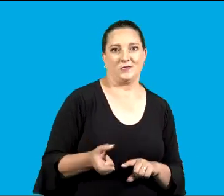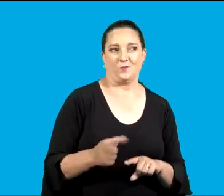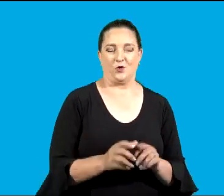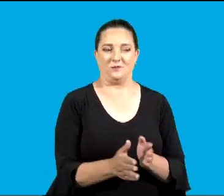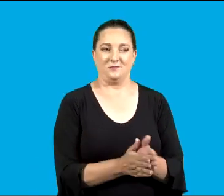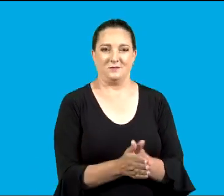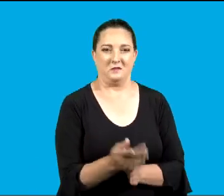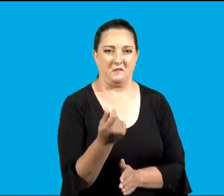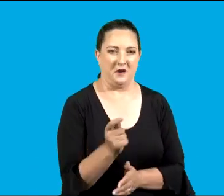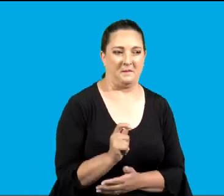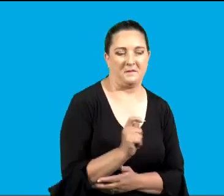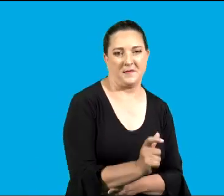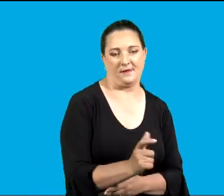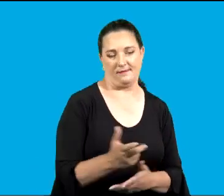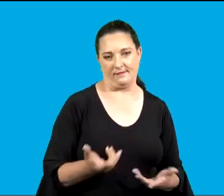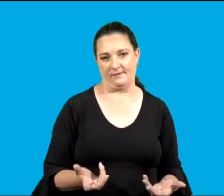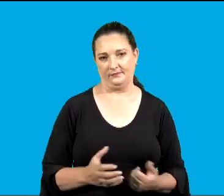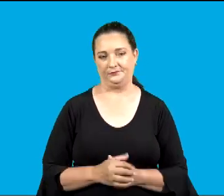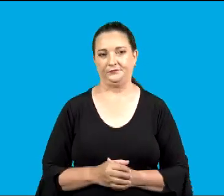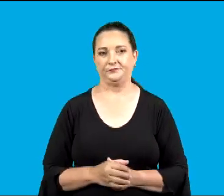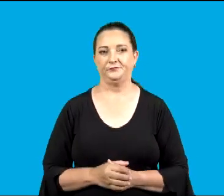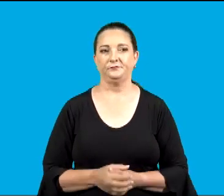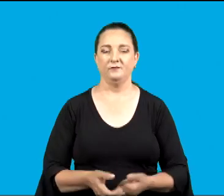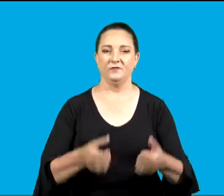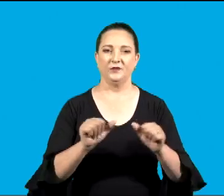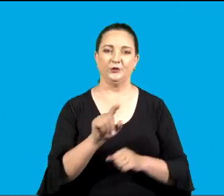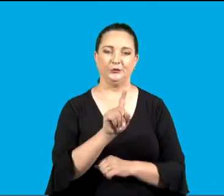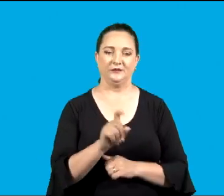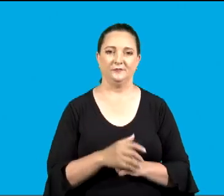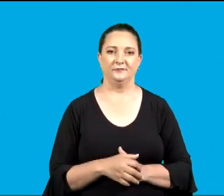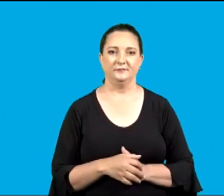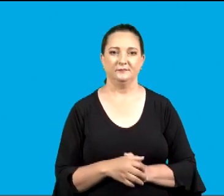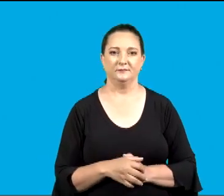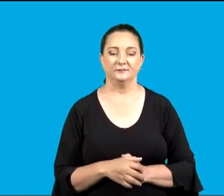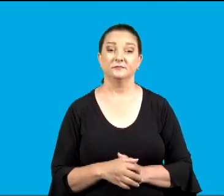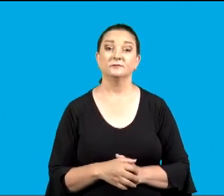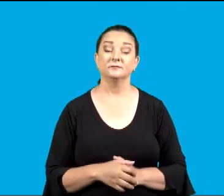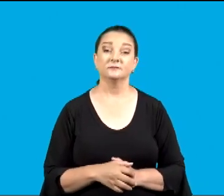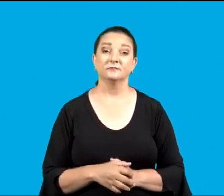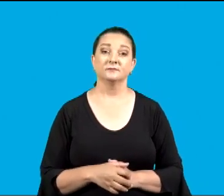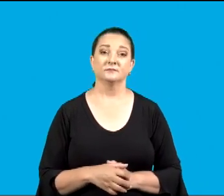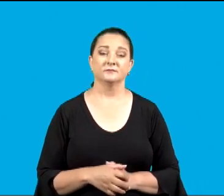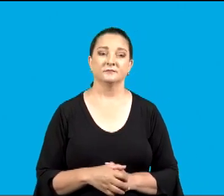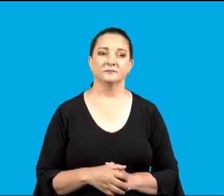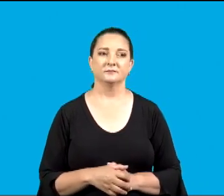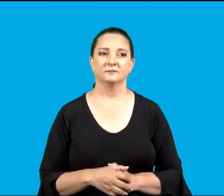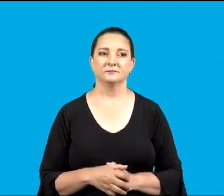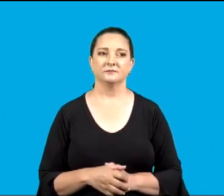forward to getting an incentive or a bonus. Let's go on to the next question. It